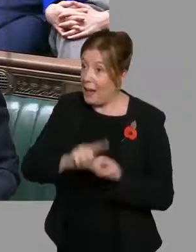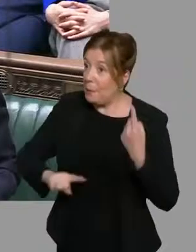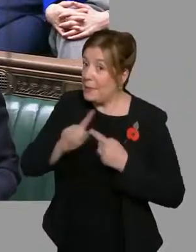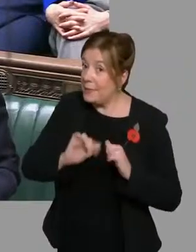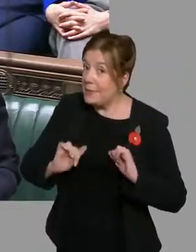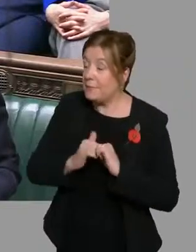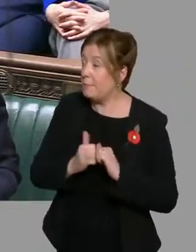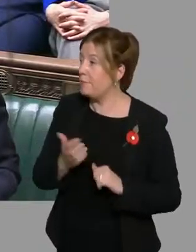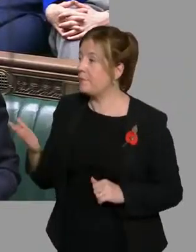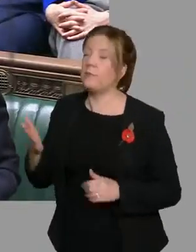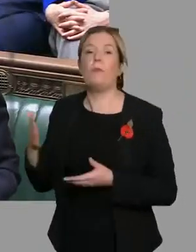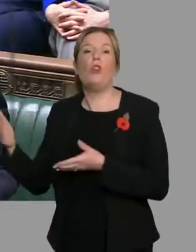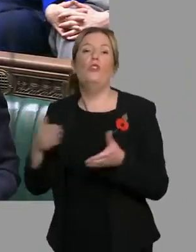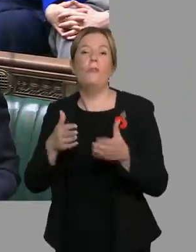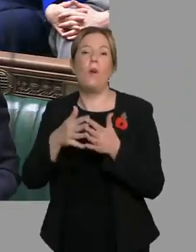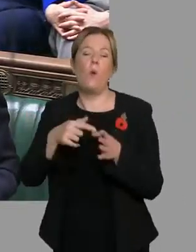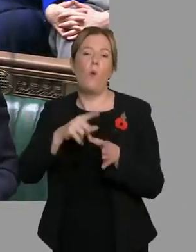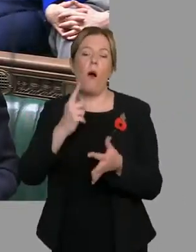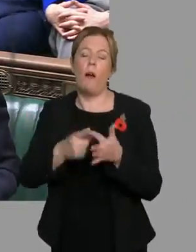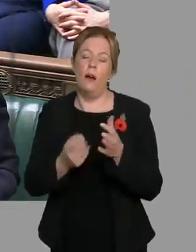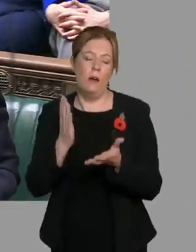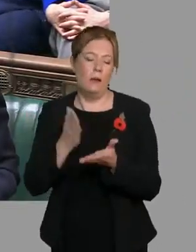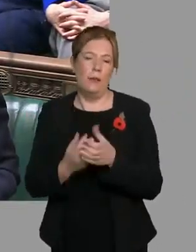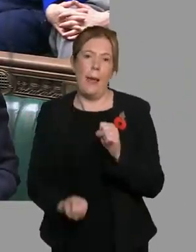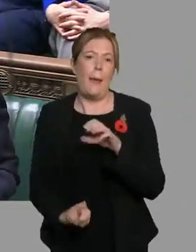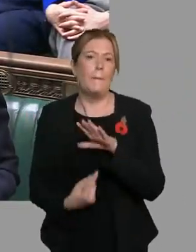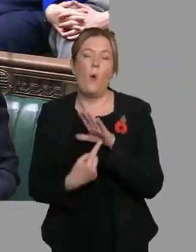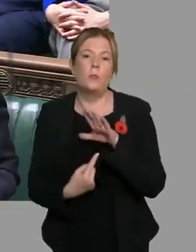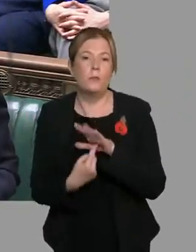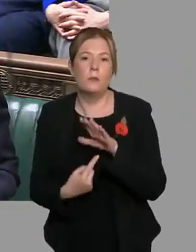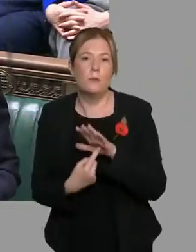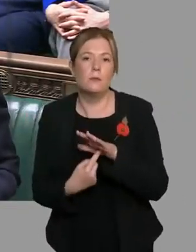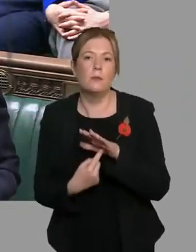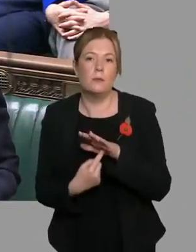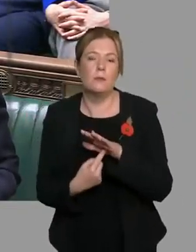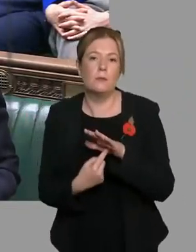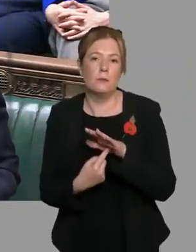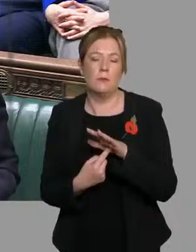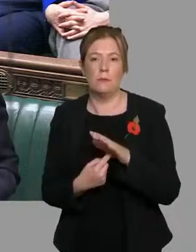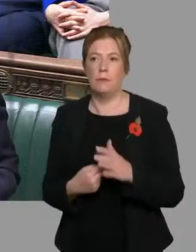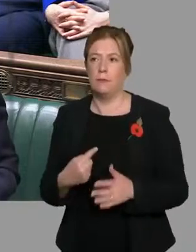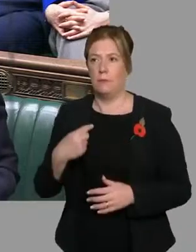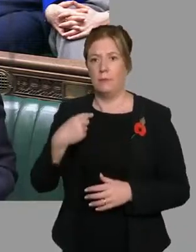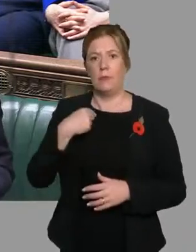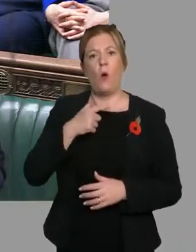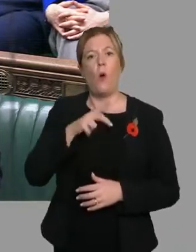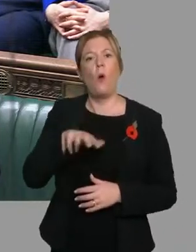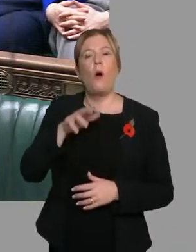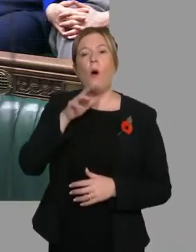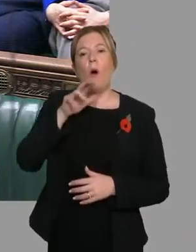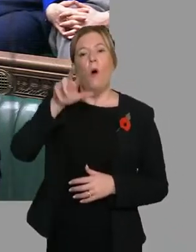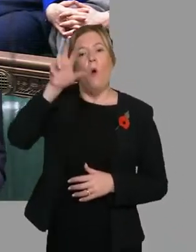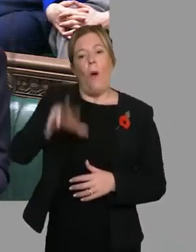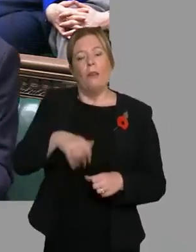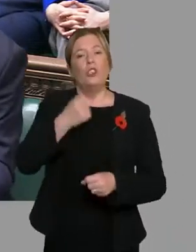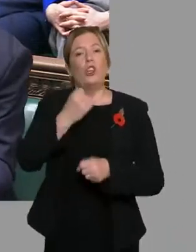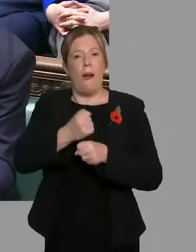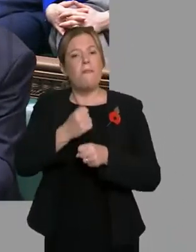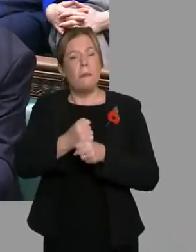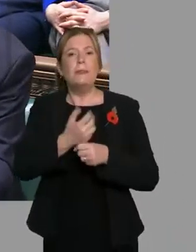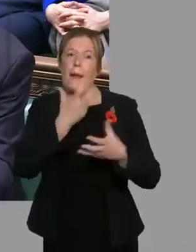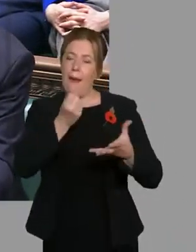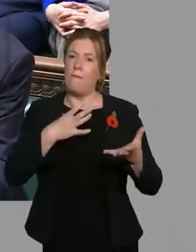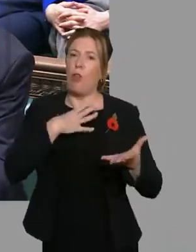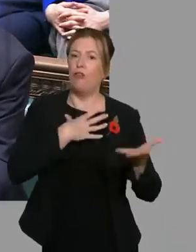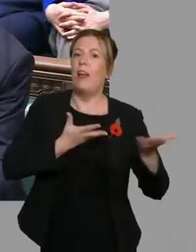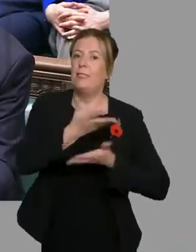important, iconic rivers, and we are working closely with the Welsh Government on this pressing issue. A destruction of our waterways should